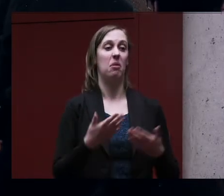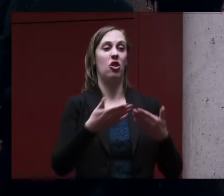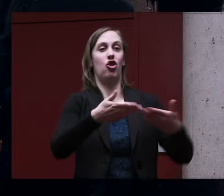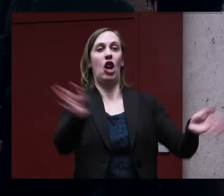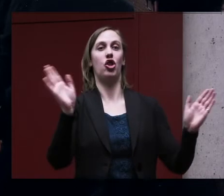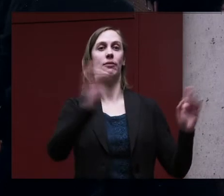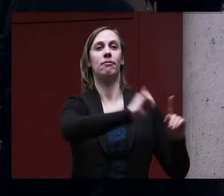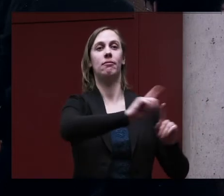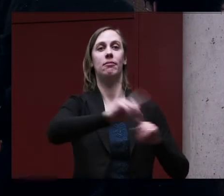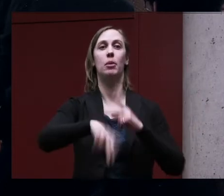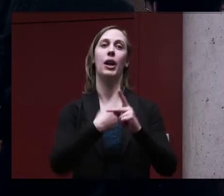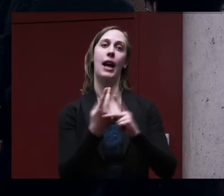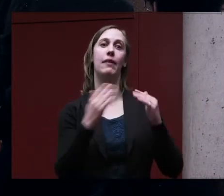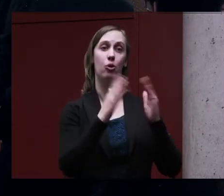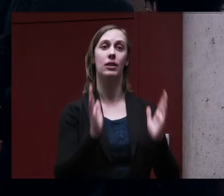altogether.